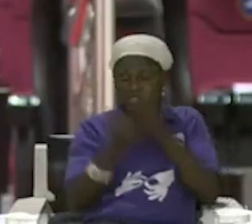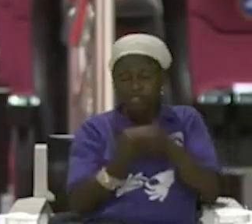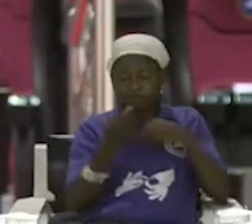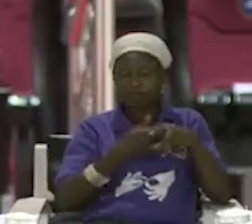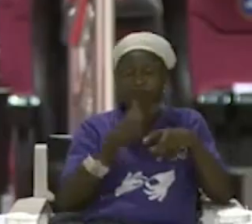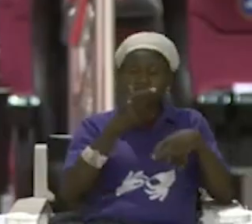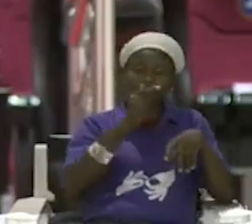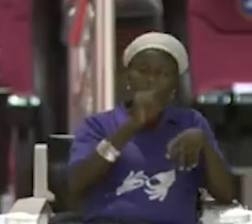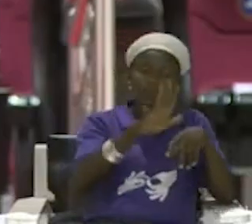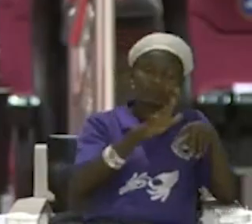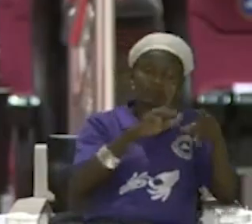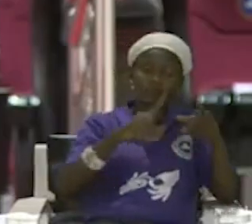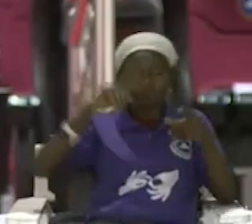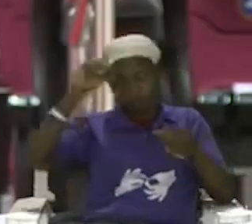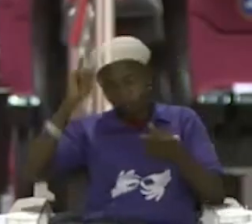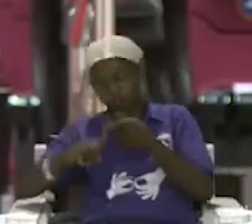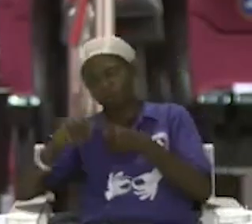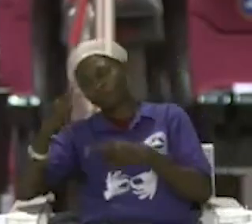36.